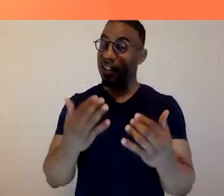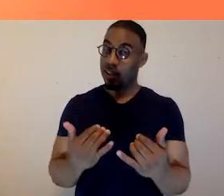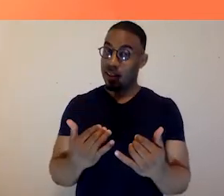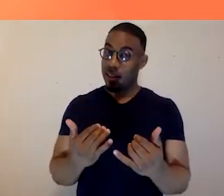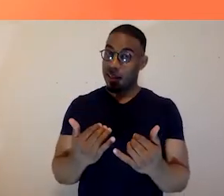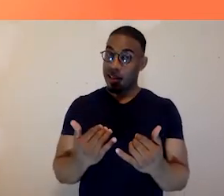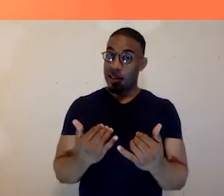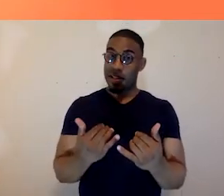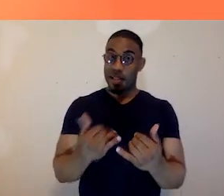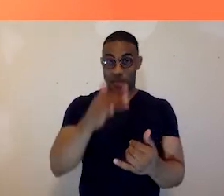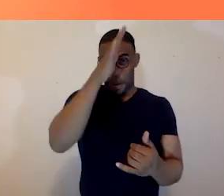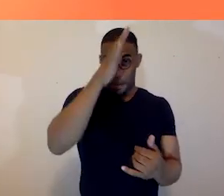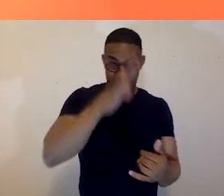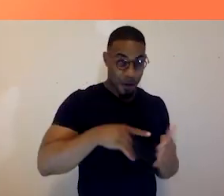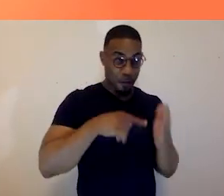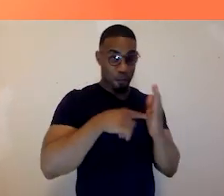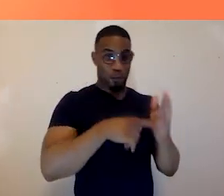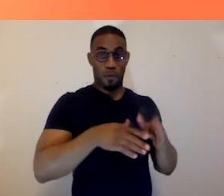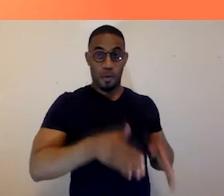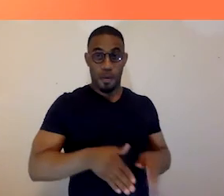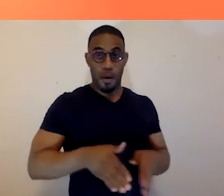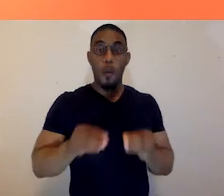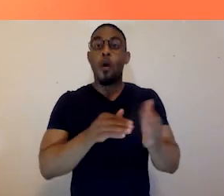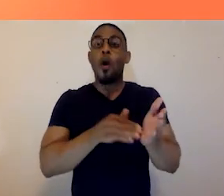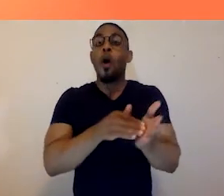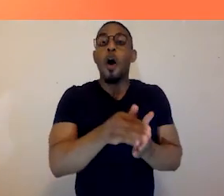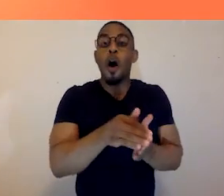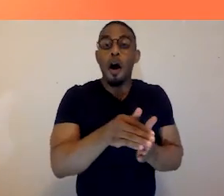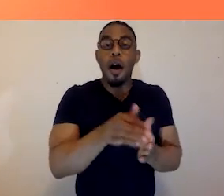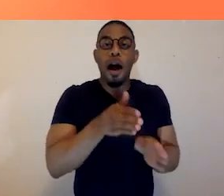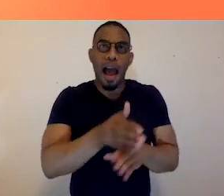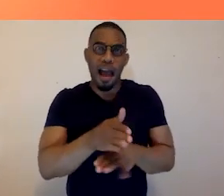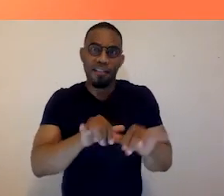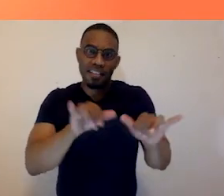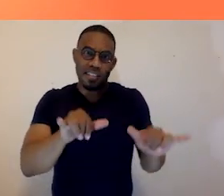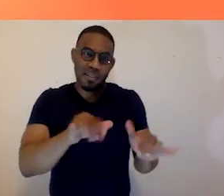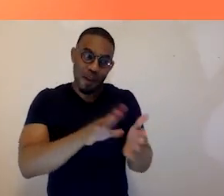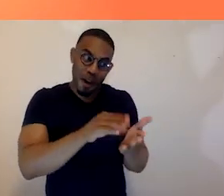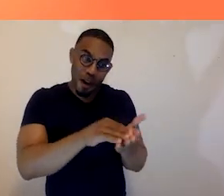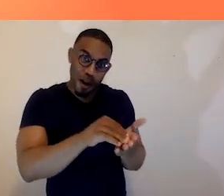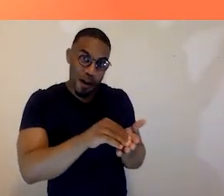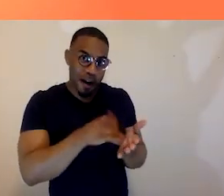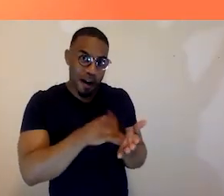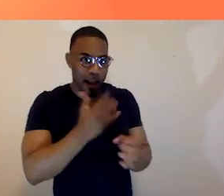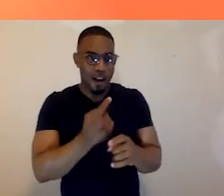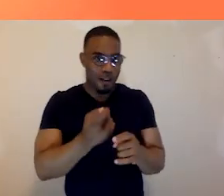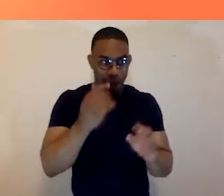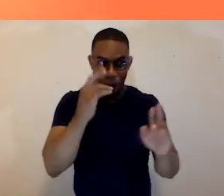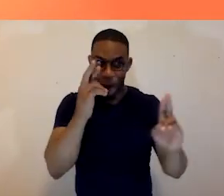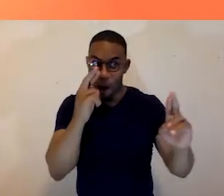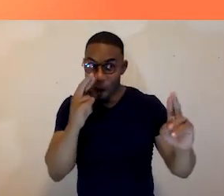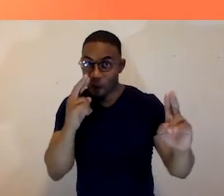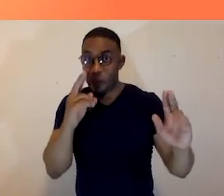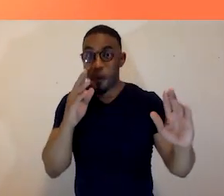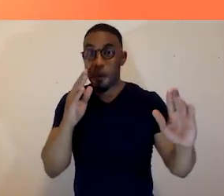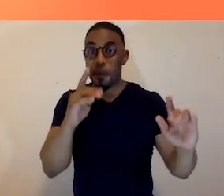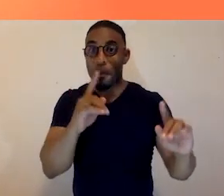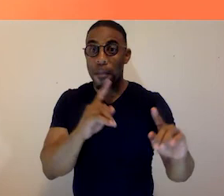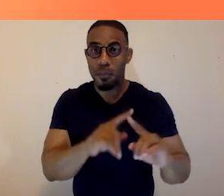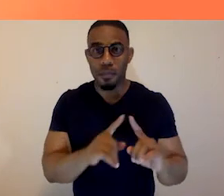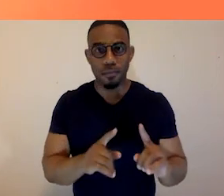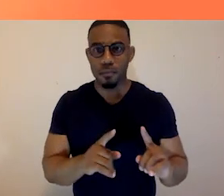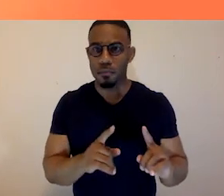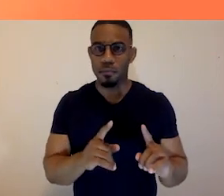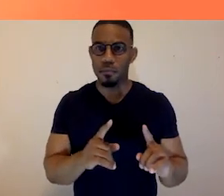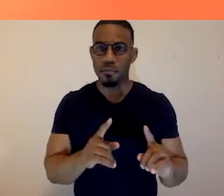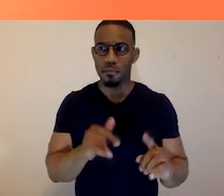time, the men were shown the pants more often after the system learned, and I got a little hopeful, but